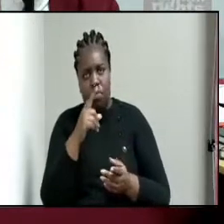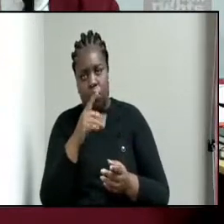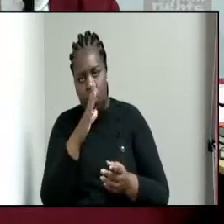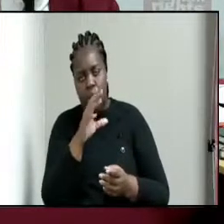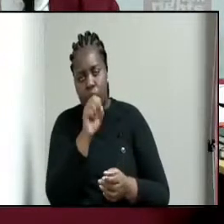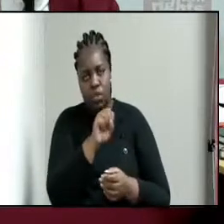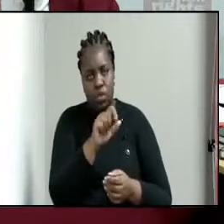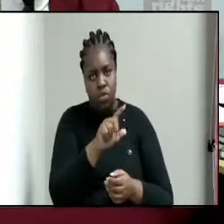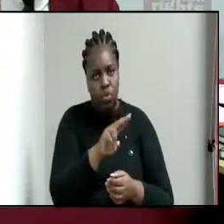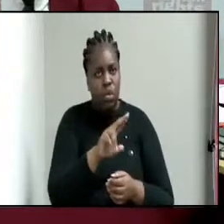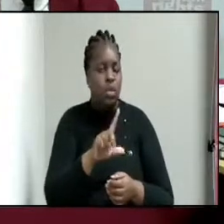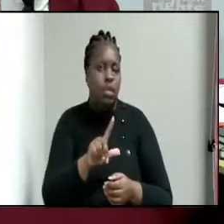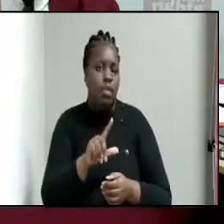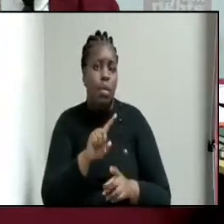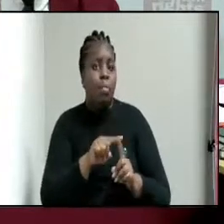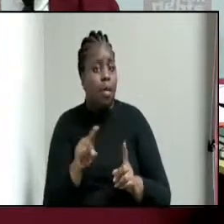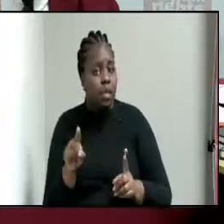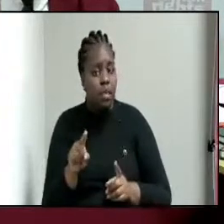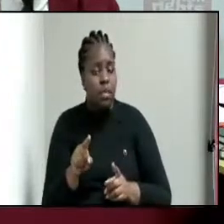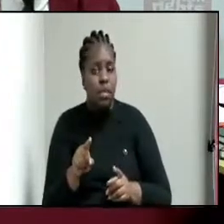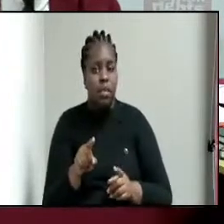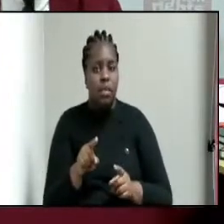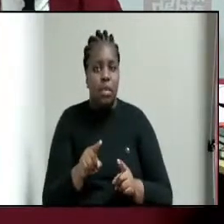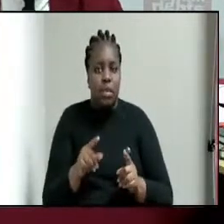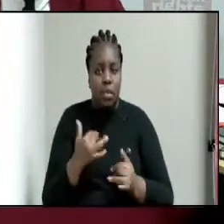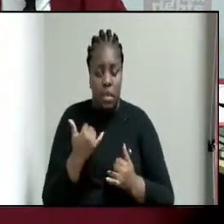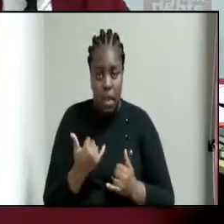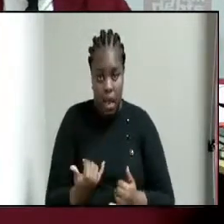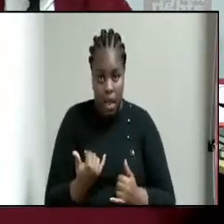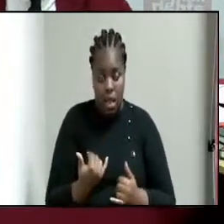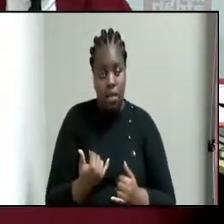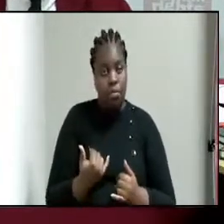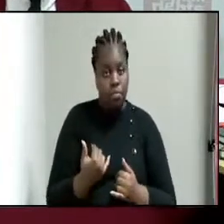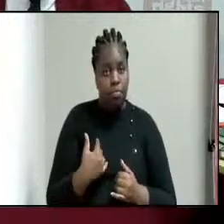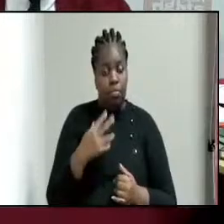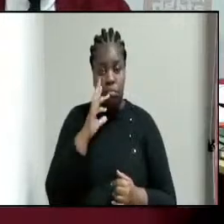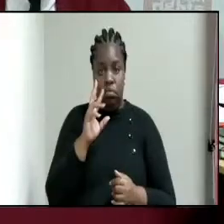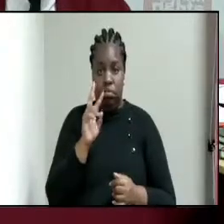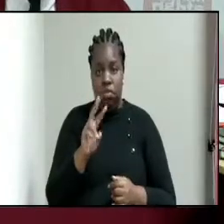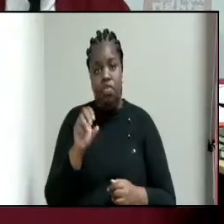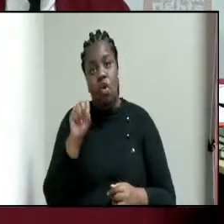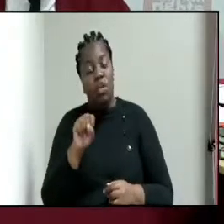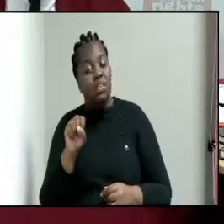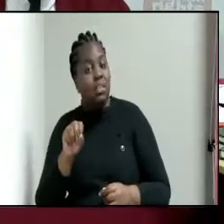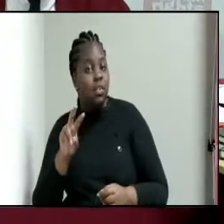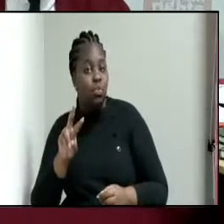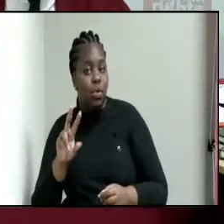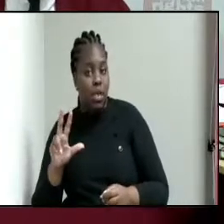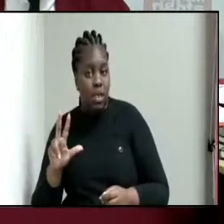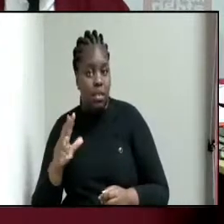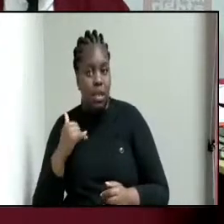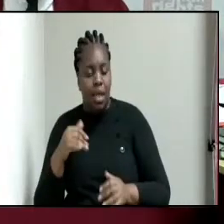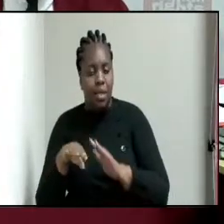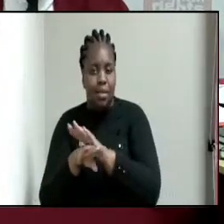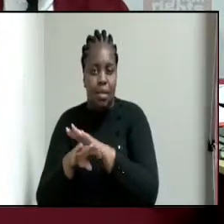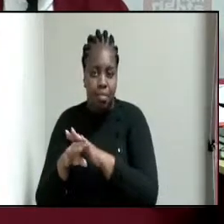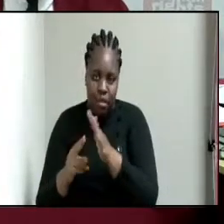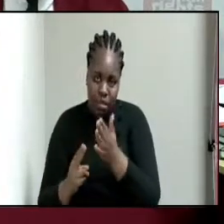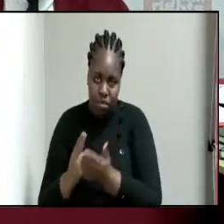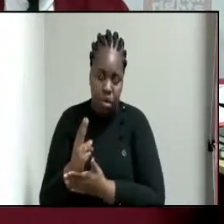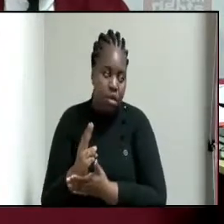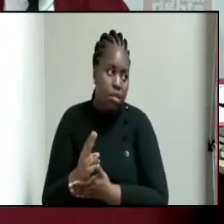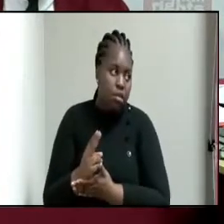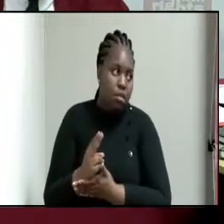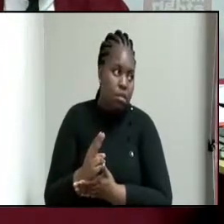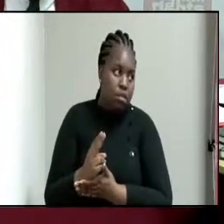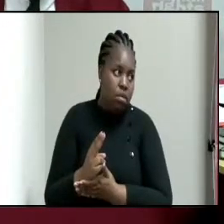27 perspective, but as a standalone in terms of Section 28 as a basic right that is